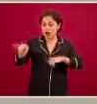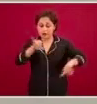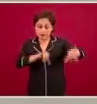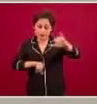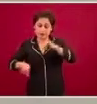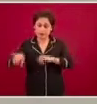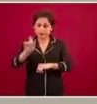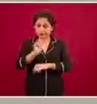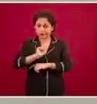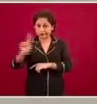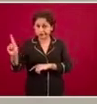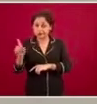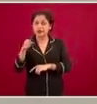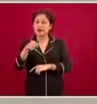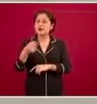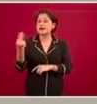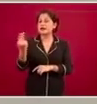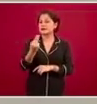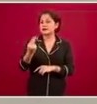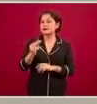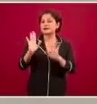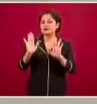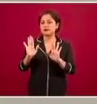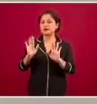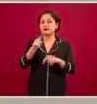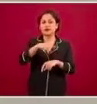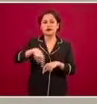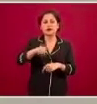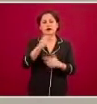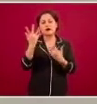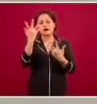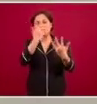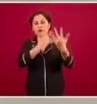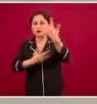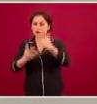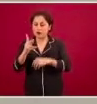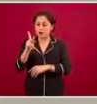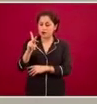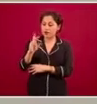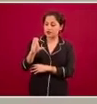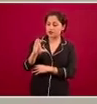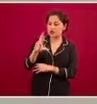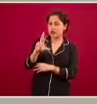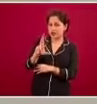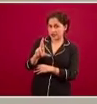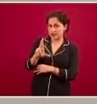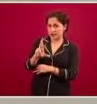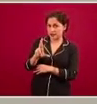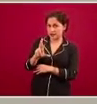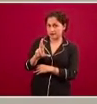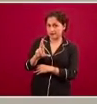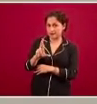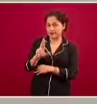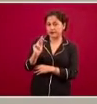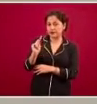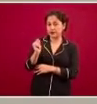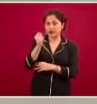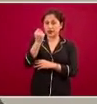require specialized equipment and specialized personnel to apply them. So